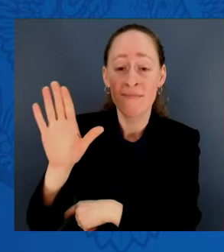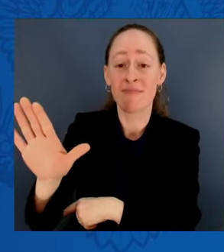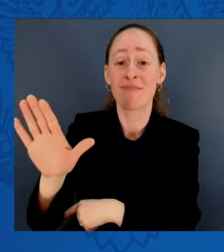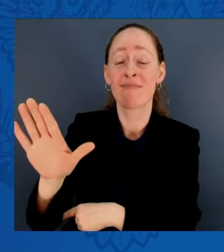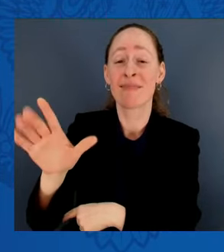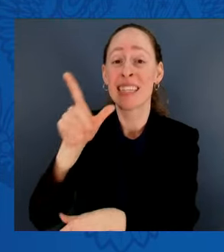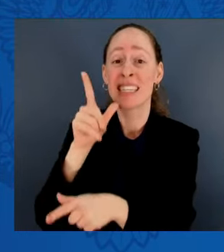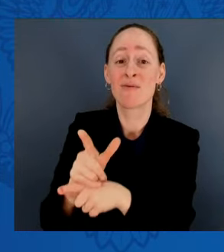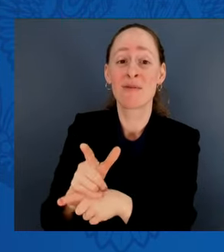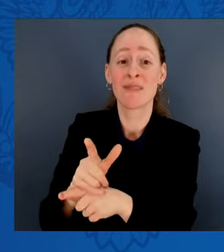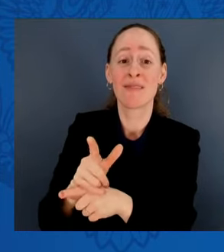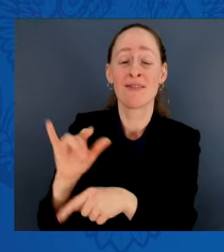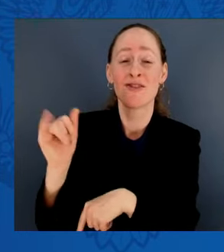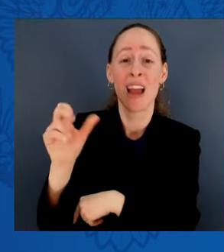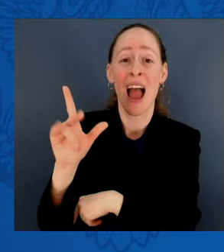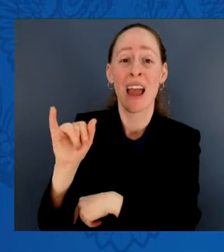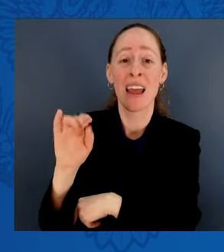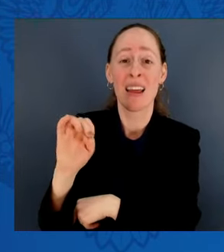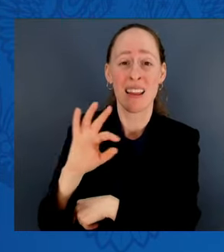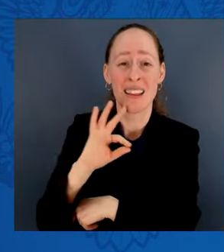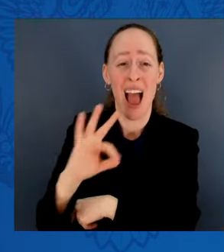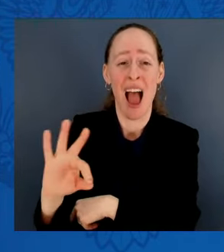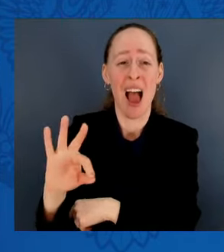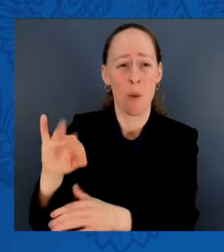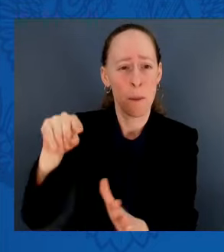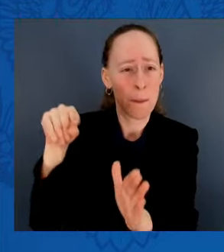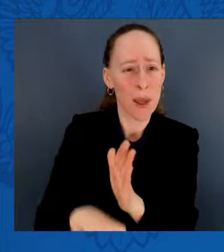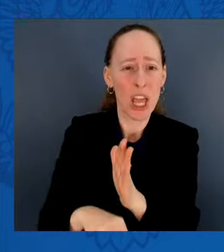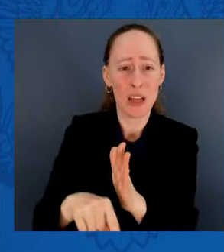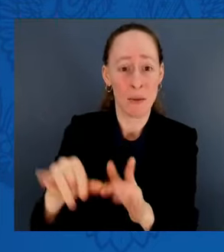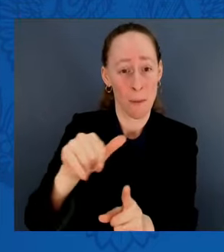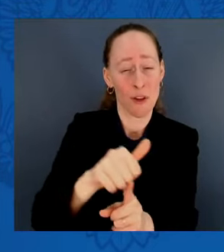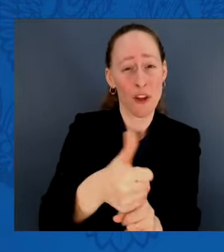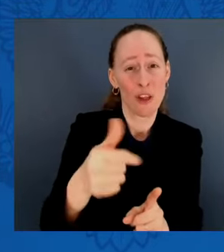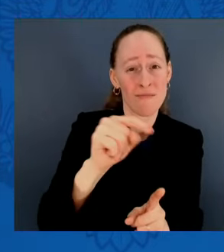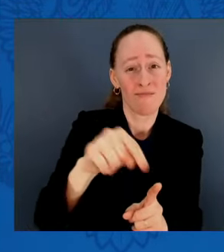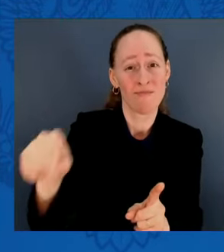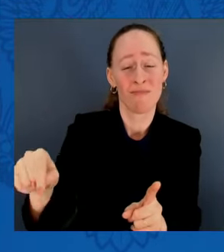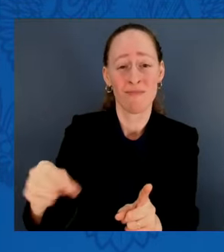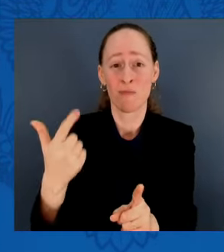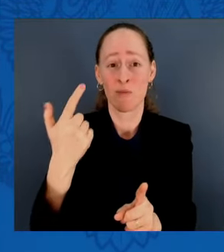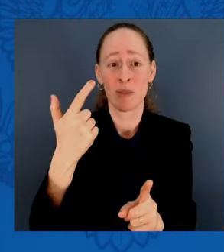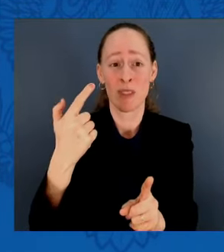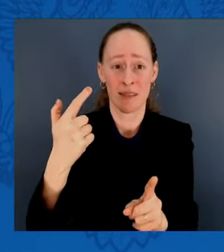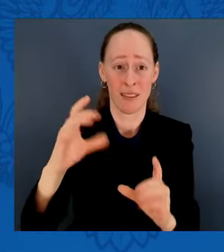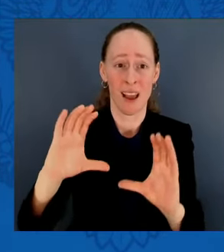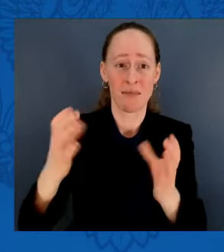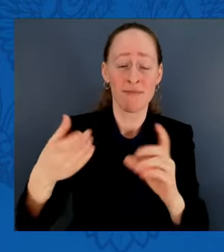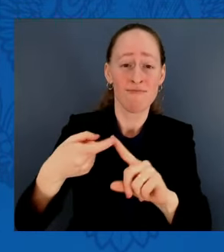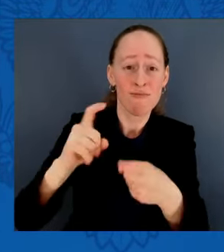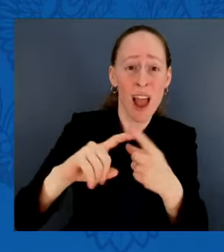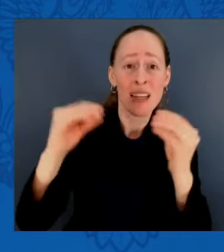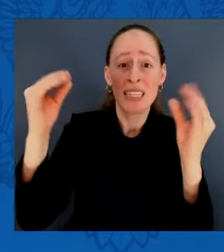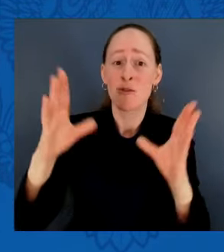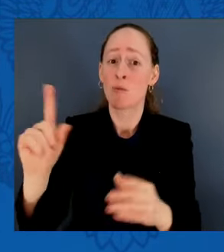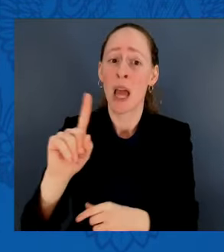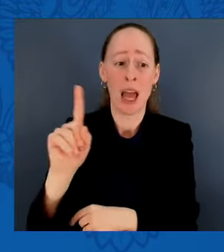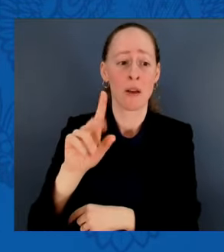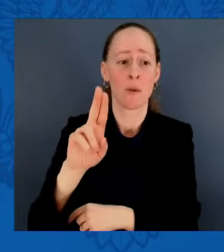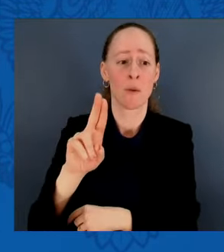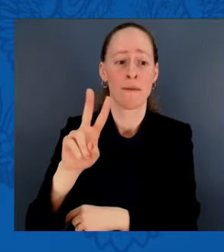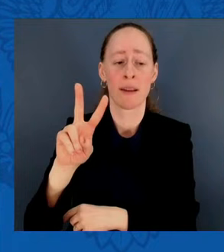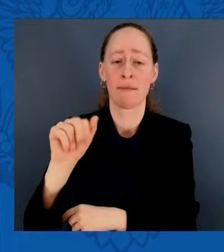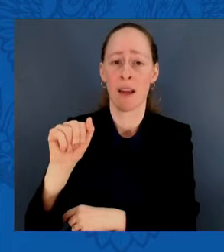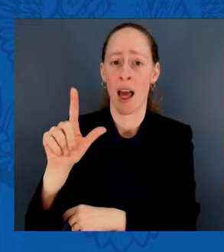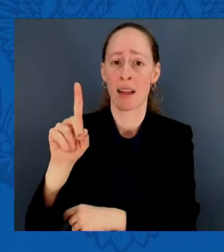in Uvalde, Texas. Very soon after that happened, Jill and I went to Uvalde for a couple of days. We spent hours and hours with